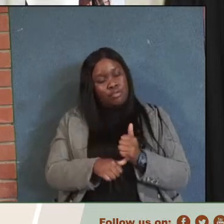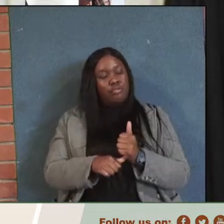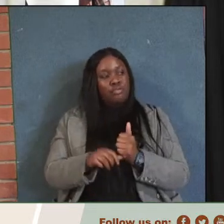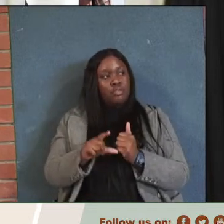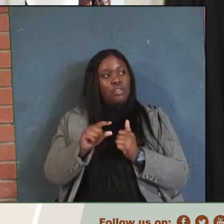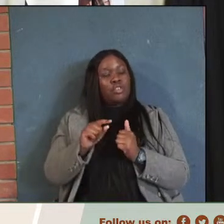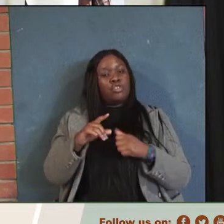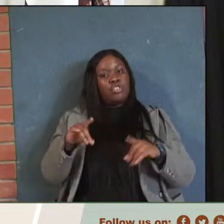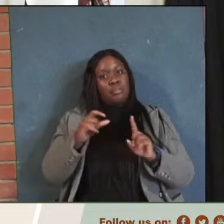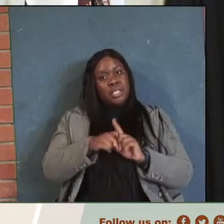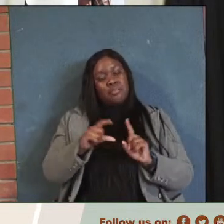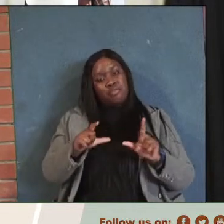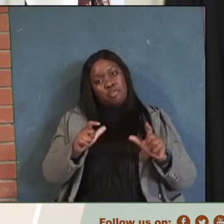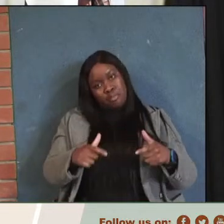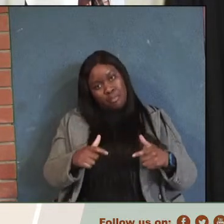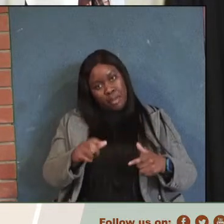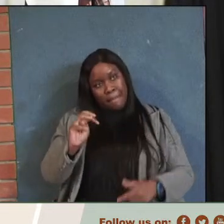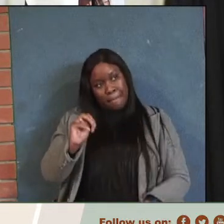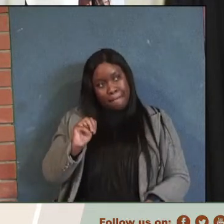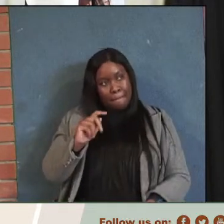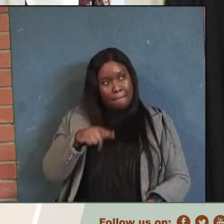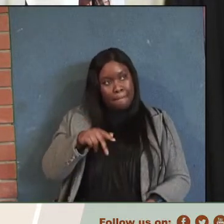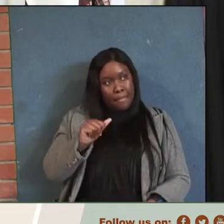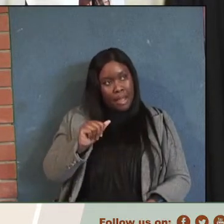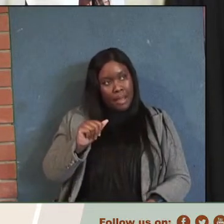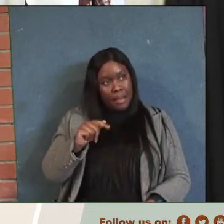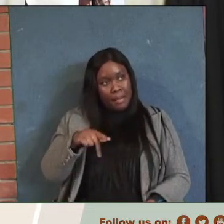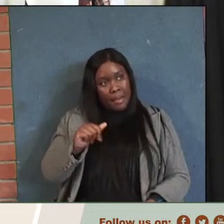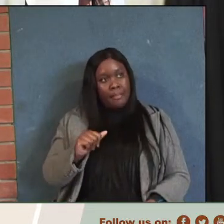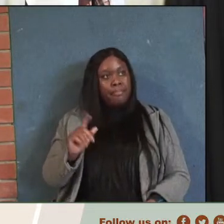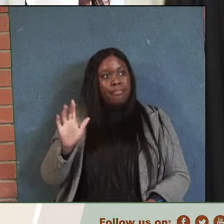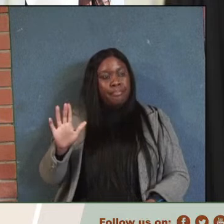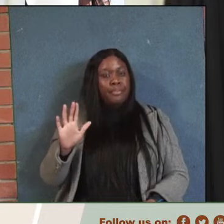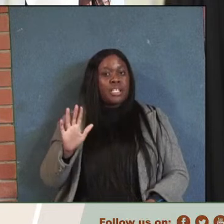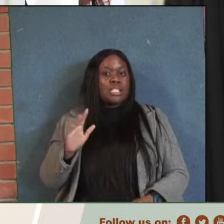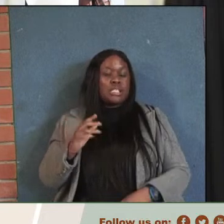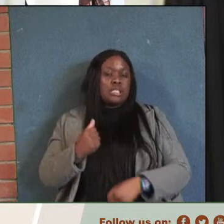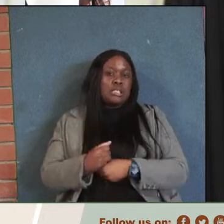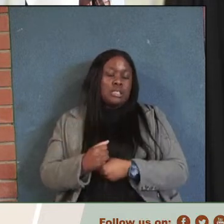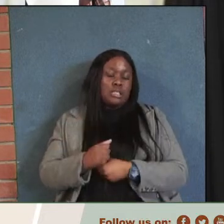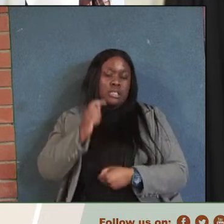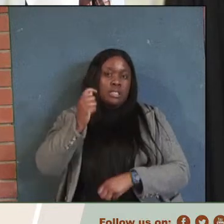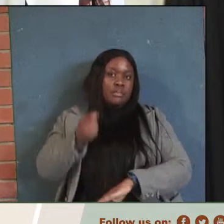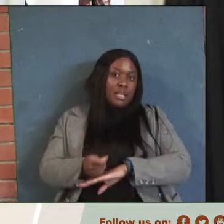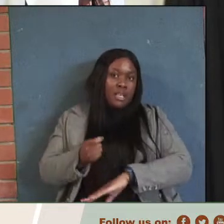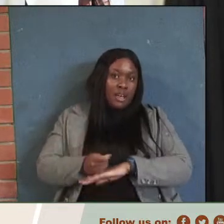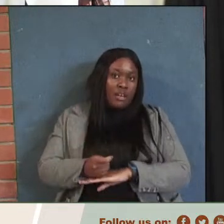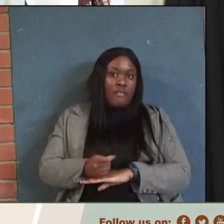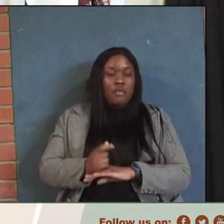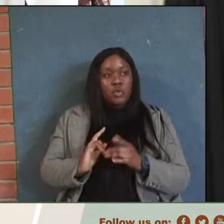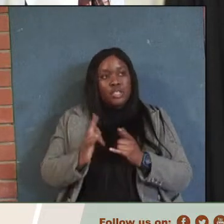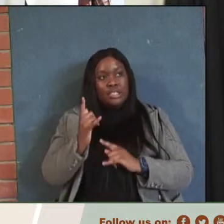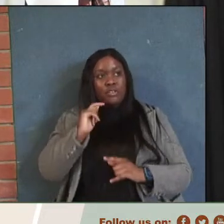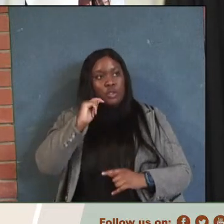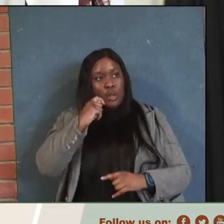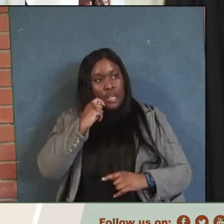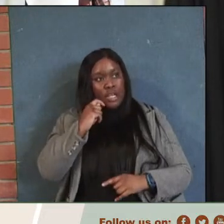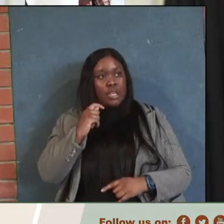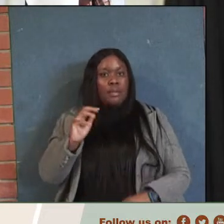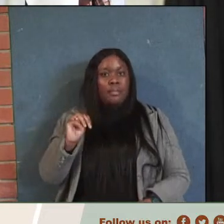Kganyane, Speaker of the City of Tshwane, Councillor Msidi Mzwanana,